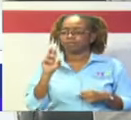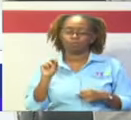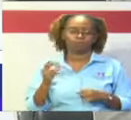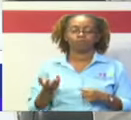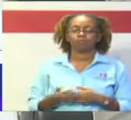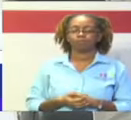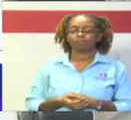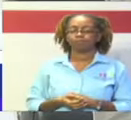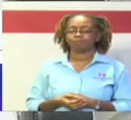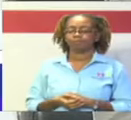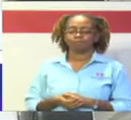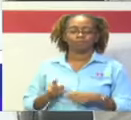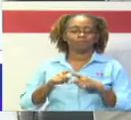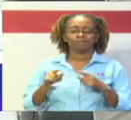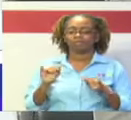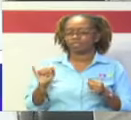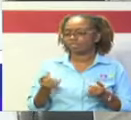be taken